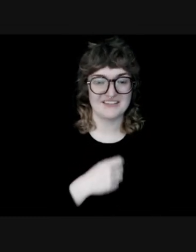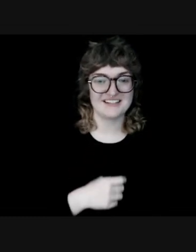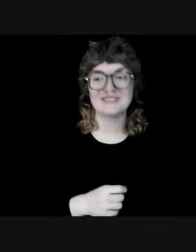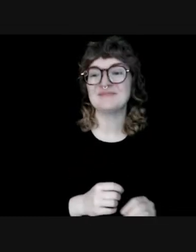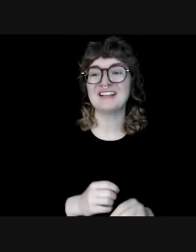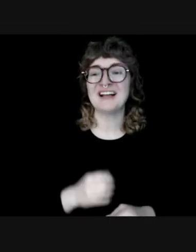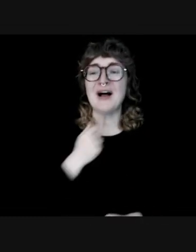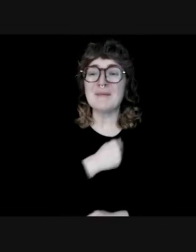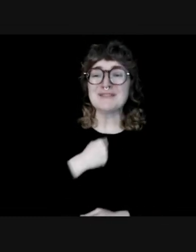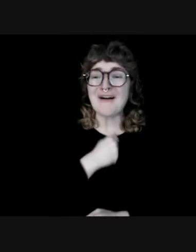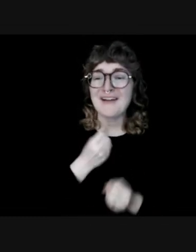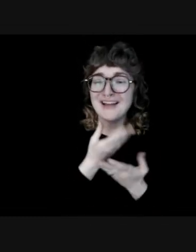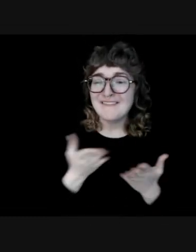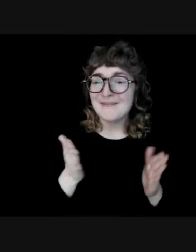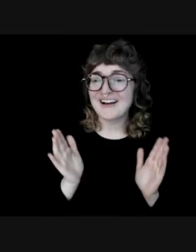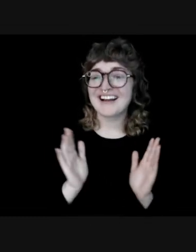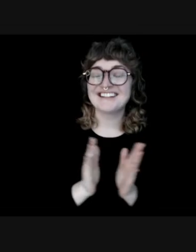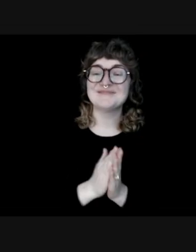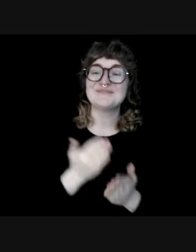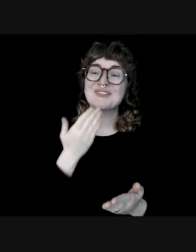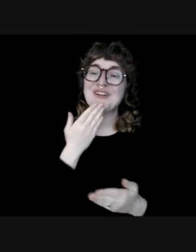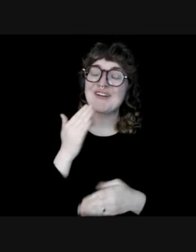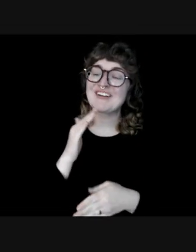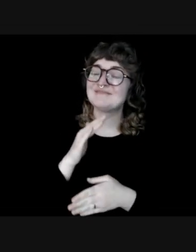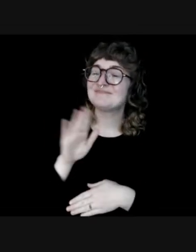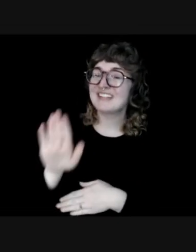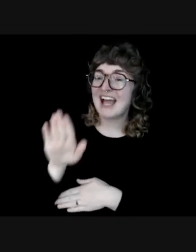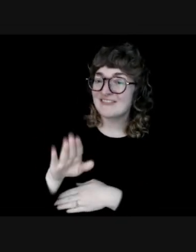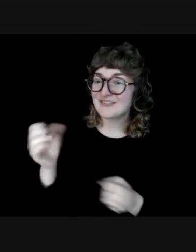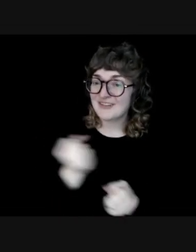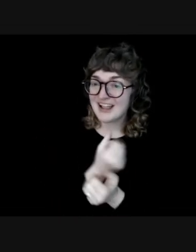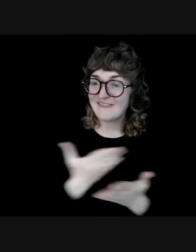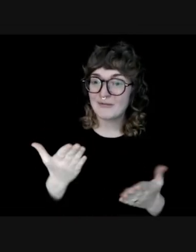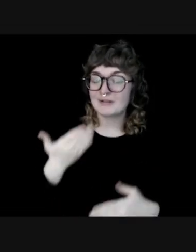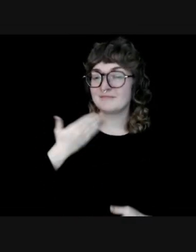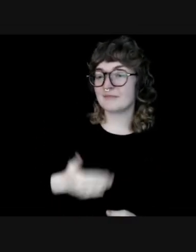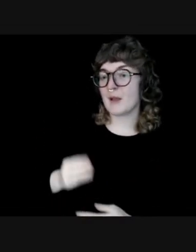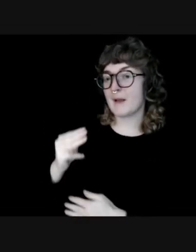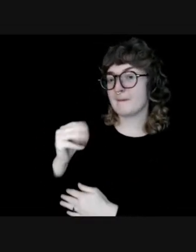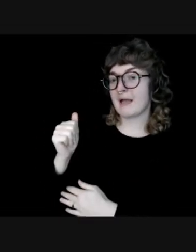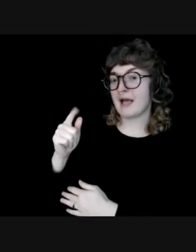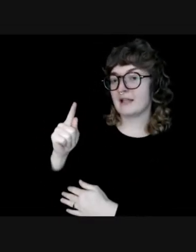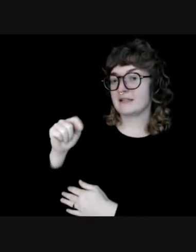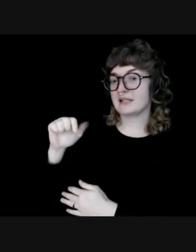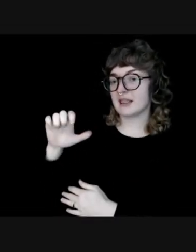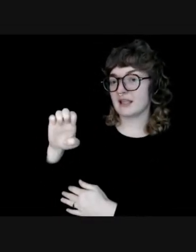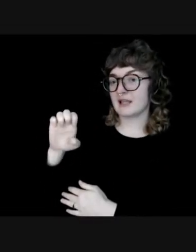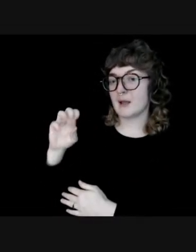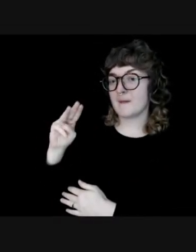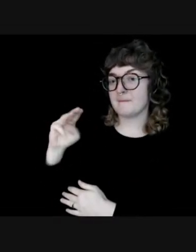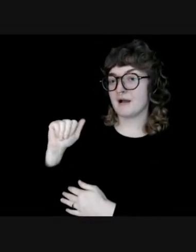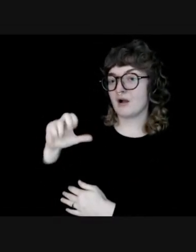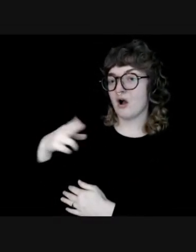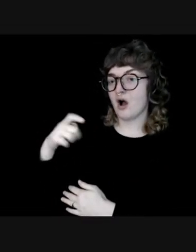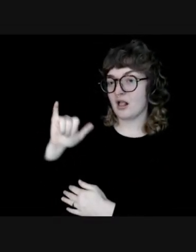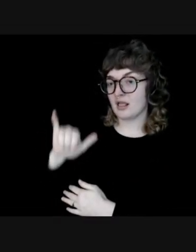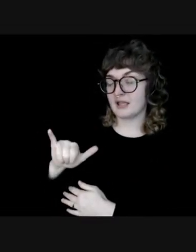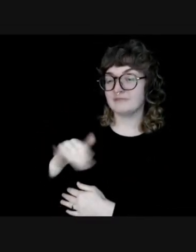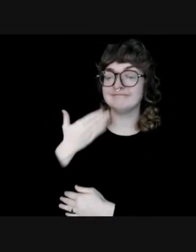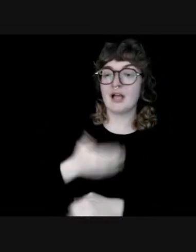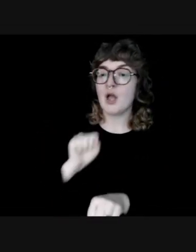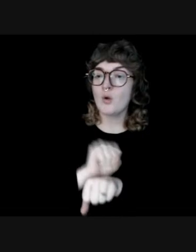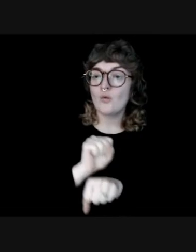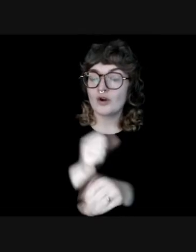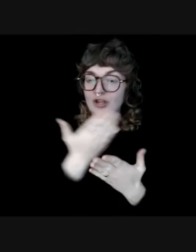Sorry. Good afternoon, everyone. My name is Madeline McCauley, and I work in the Programs and Outreach Department here at Enoch Pratt